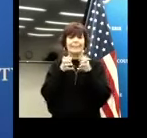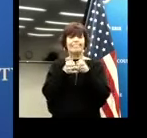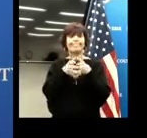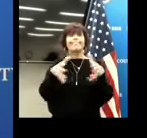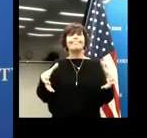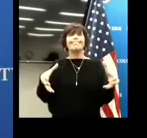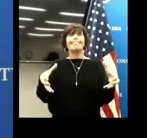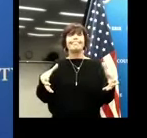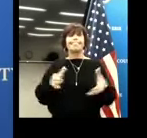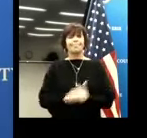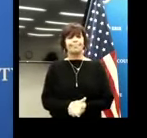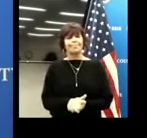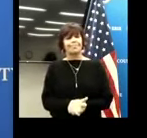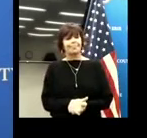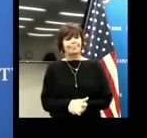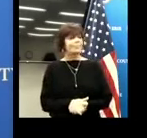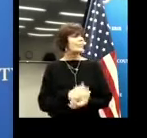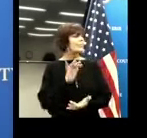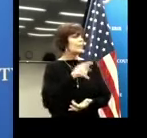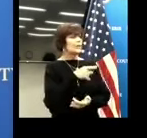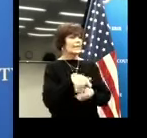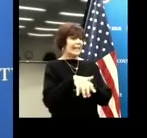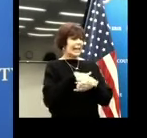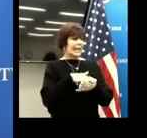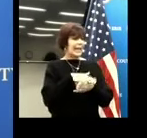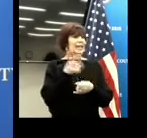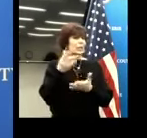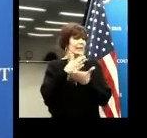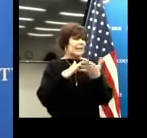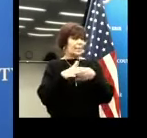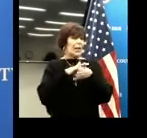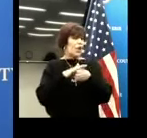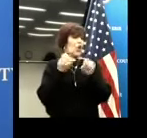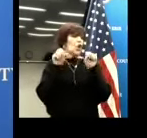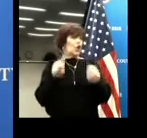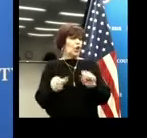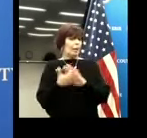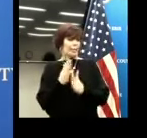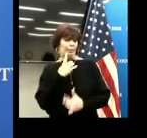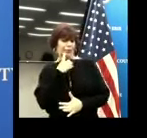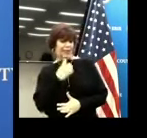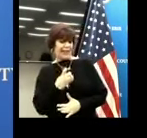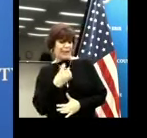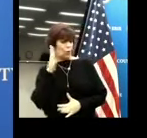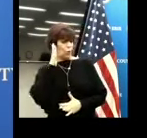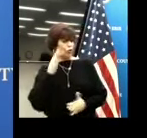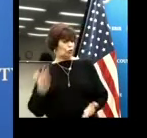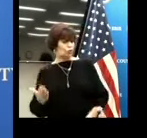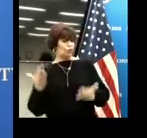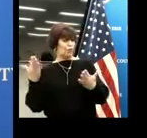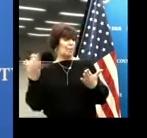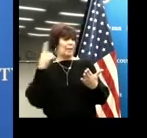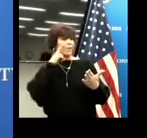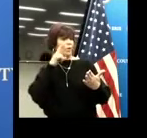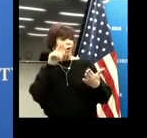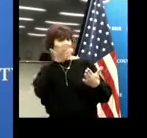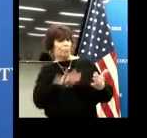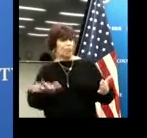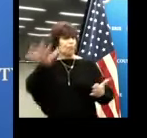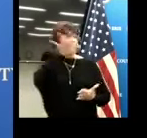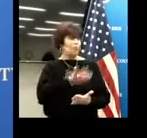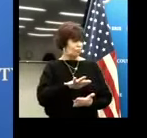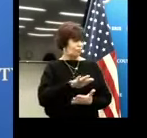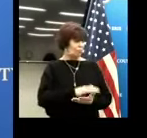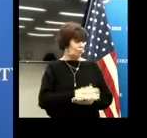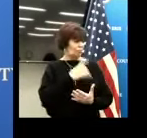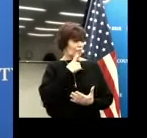nature. So if there were some areas that could move into the red zone, would you recommend that for the entire region?